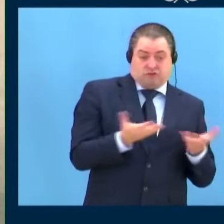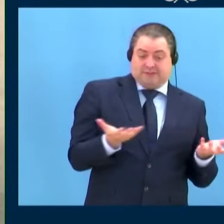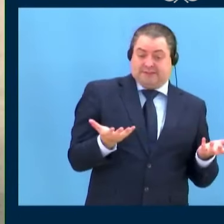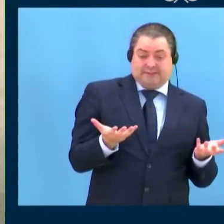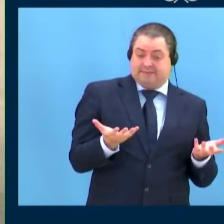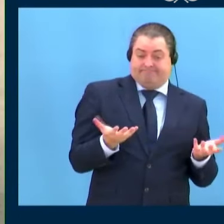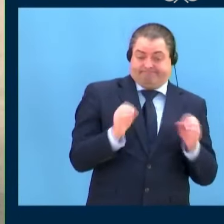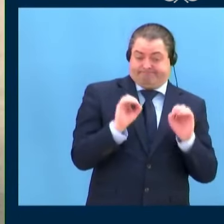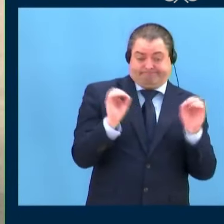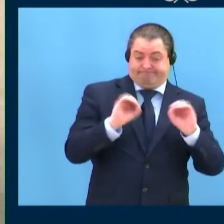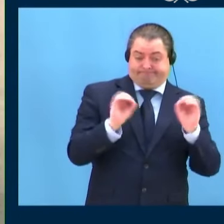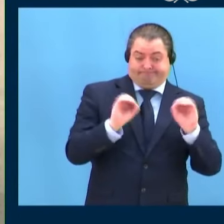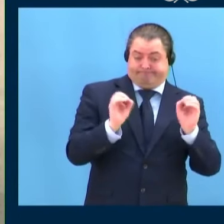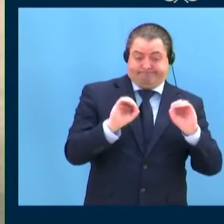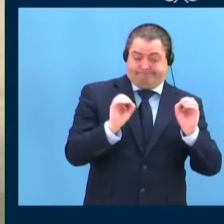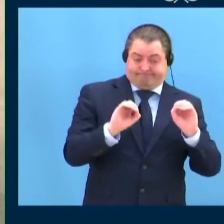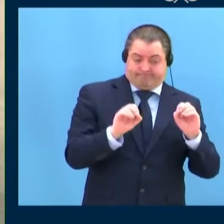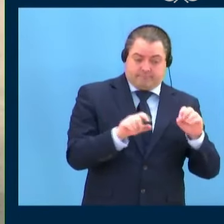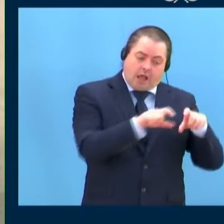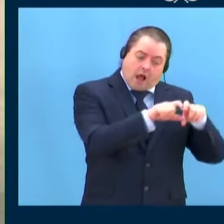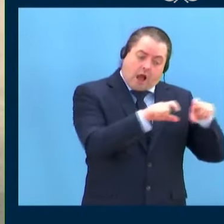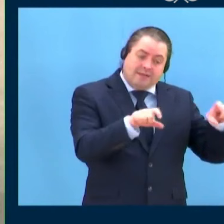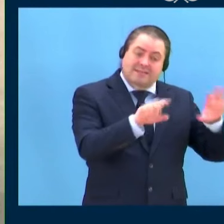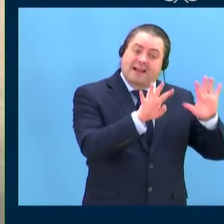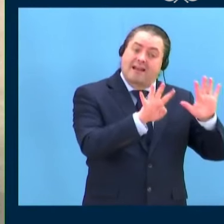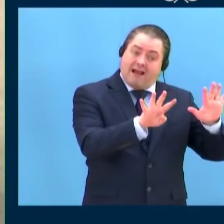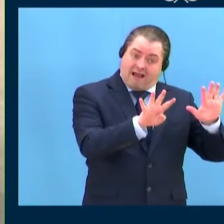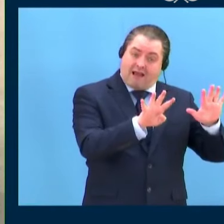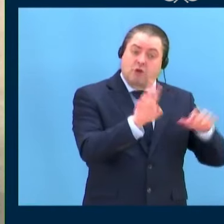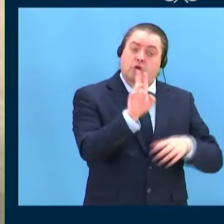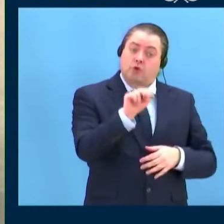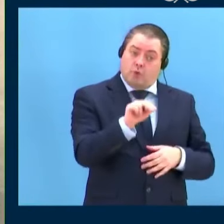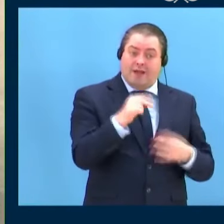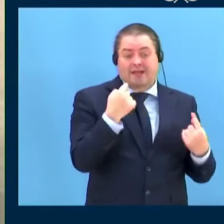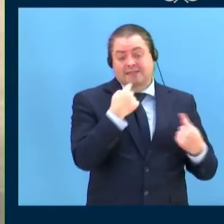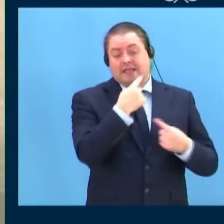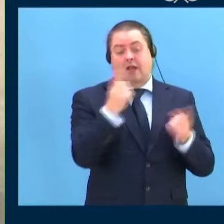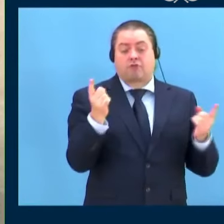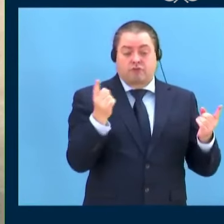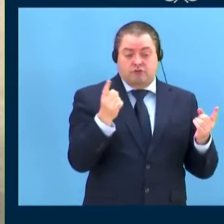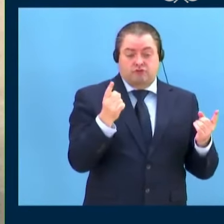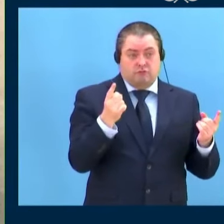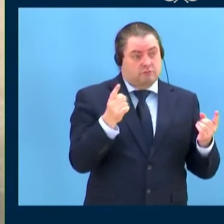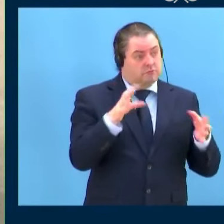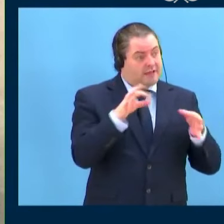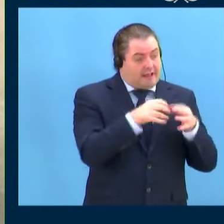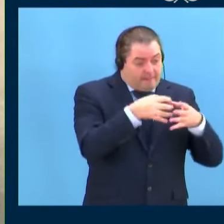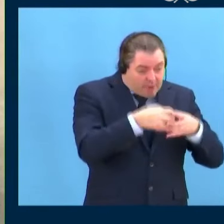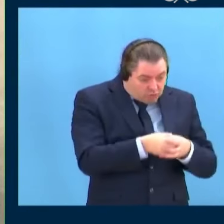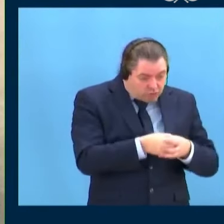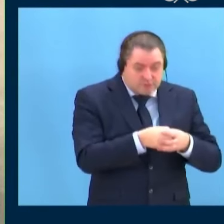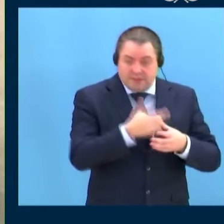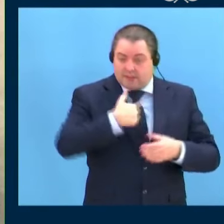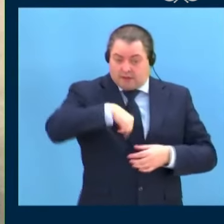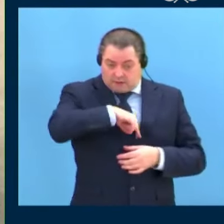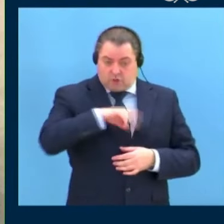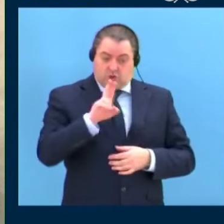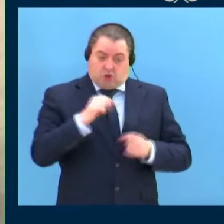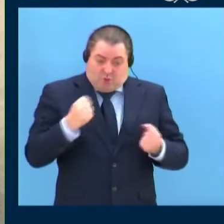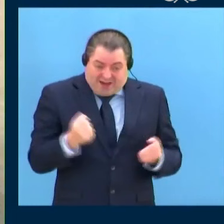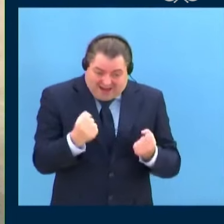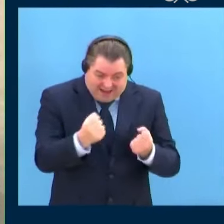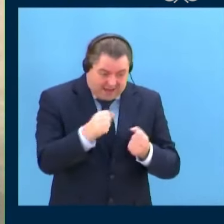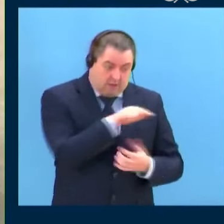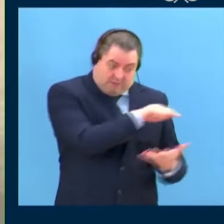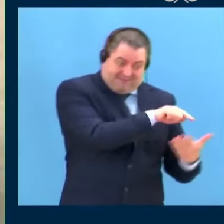despite specific measures in Article 9 of the UN Declaration on Minorities for UN agency action. With major group